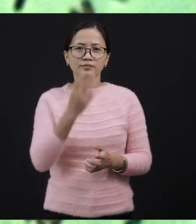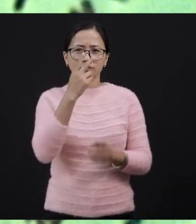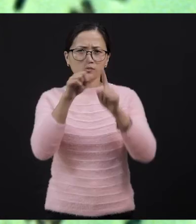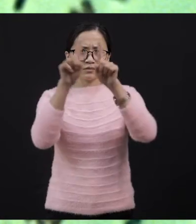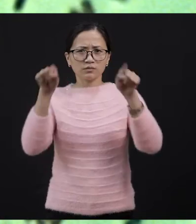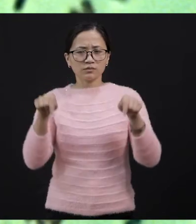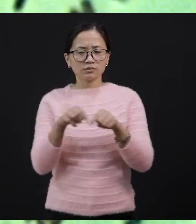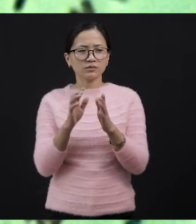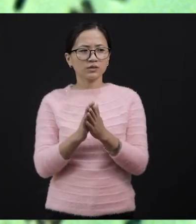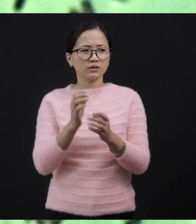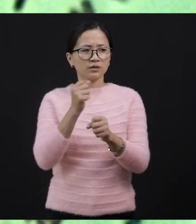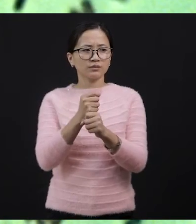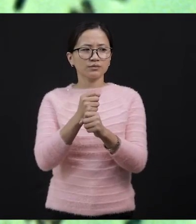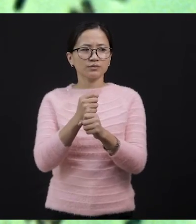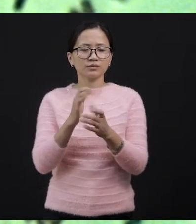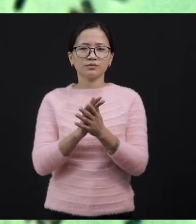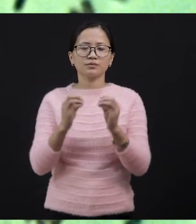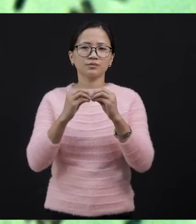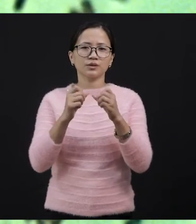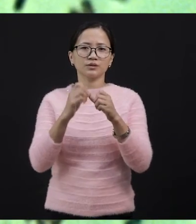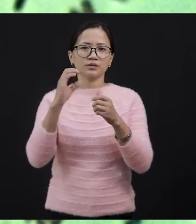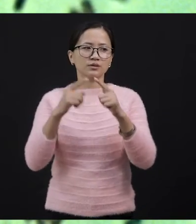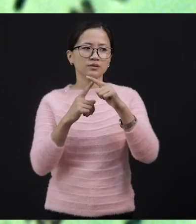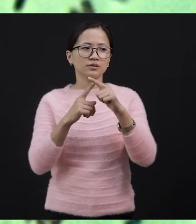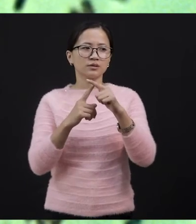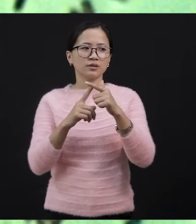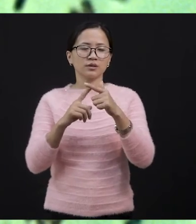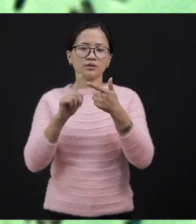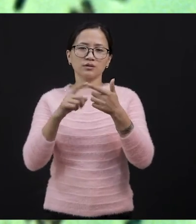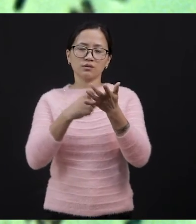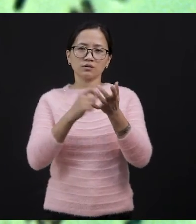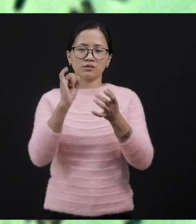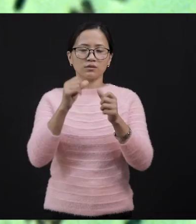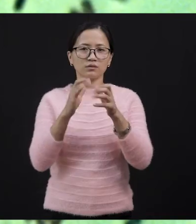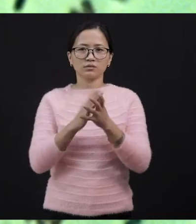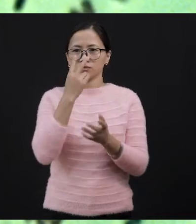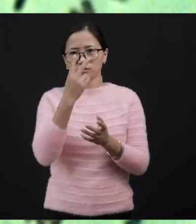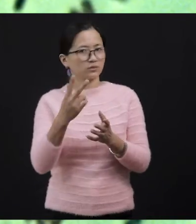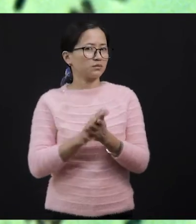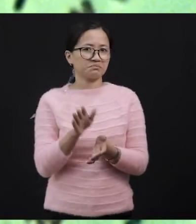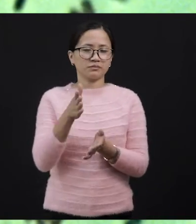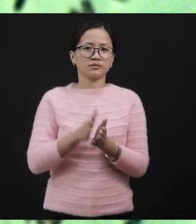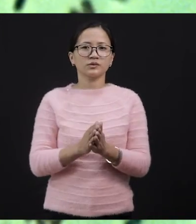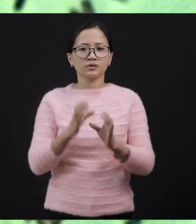Now this is a microscopic view. These bacteria are not visible with our naked eye.